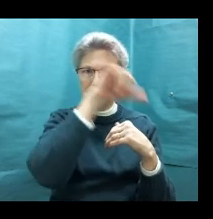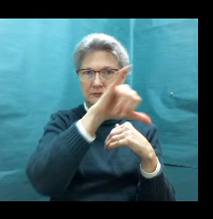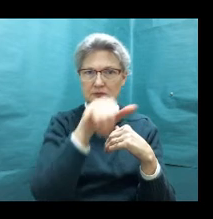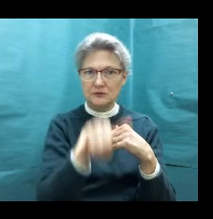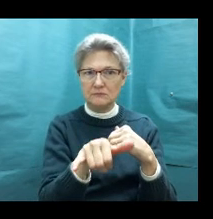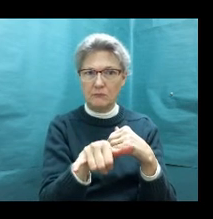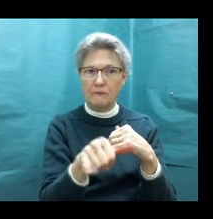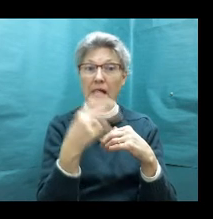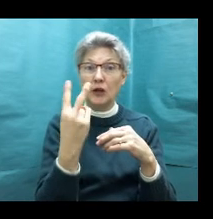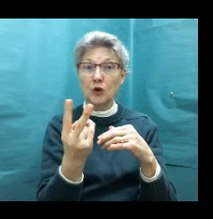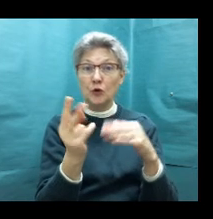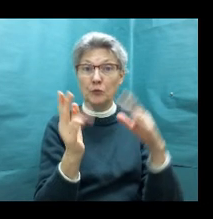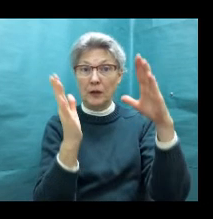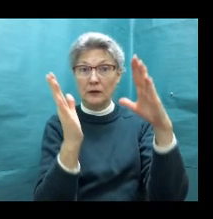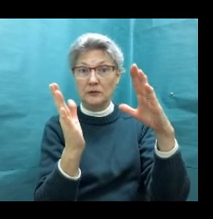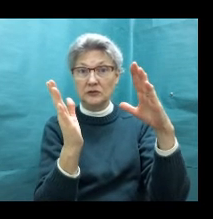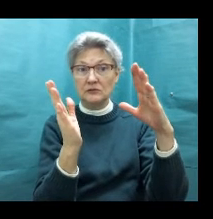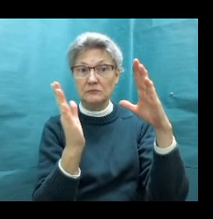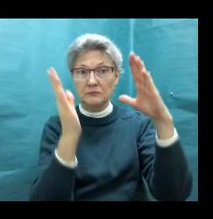sides.